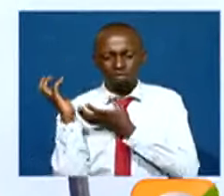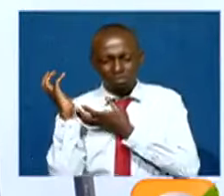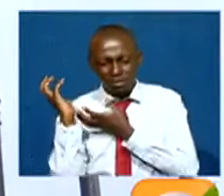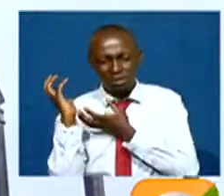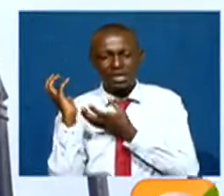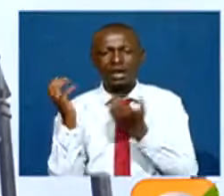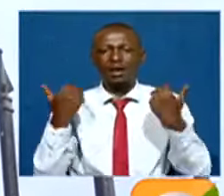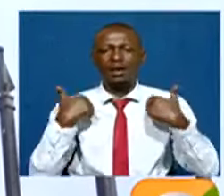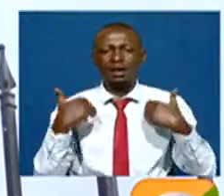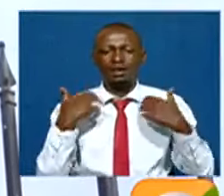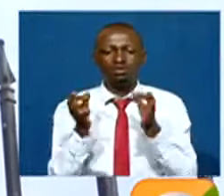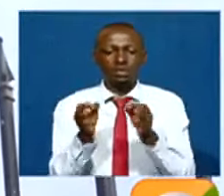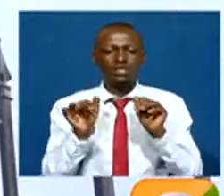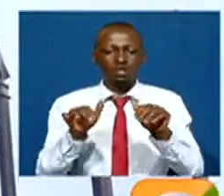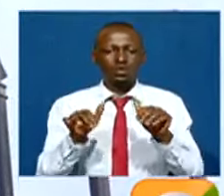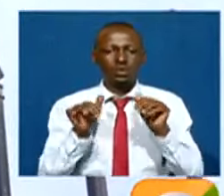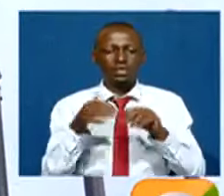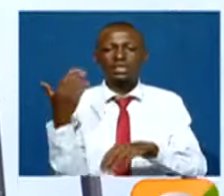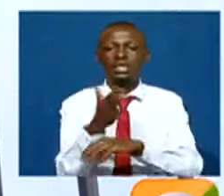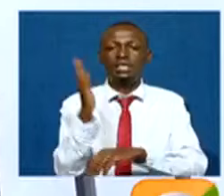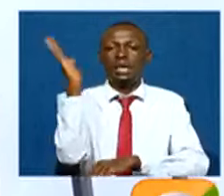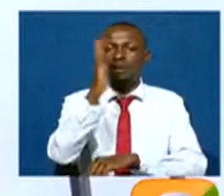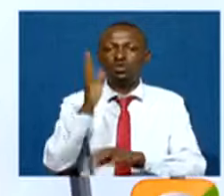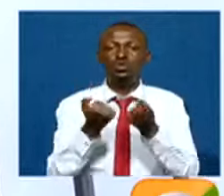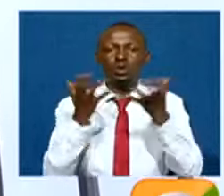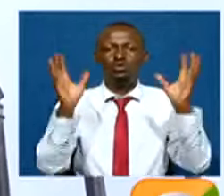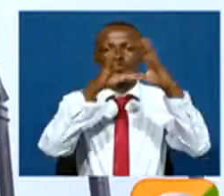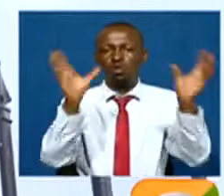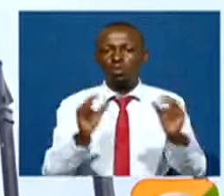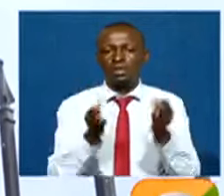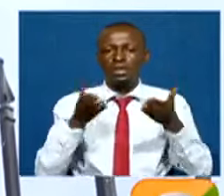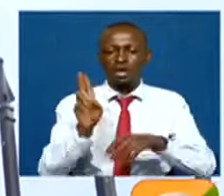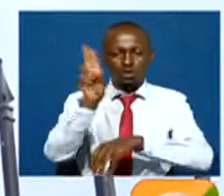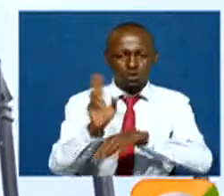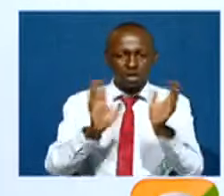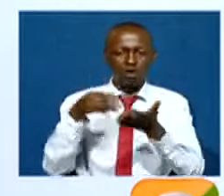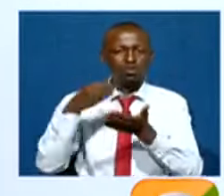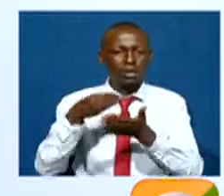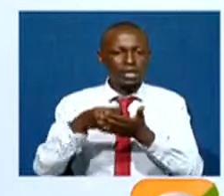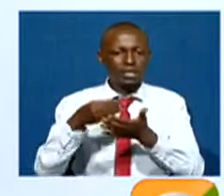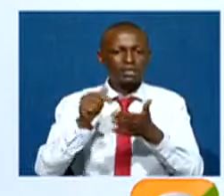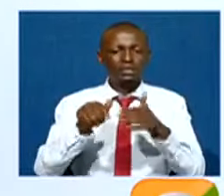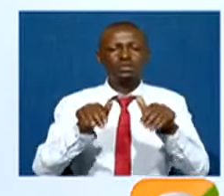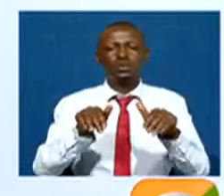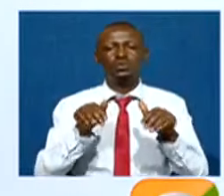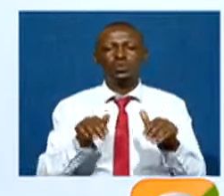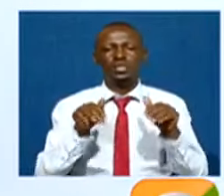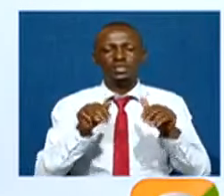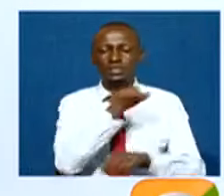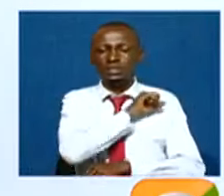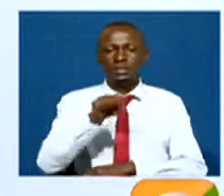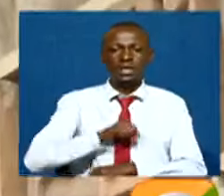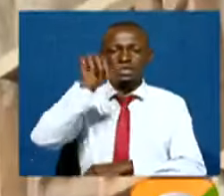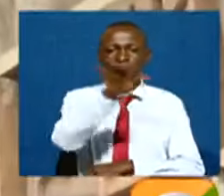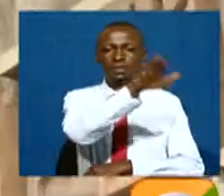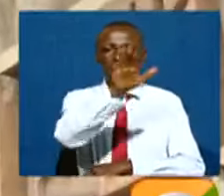As Treasury awaits to unveil the budget Thursday afternoon, the recurrent expenditure vote remains a headache. The Senate, on its